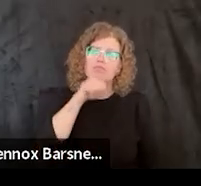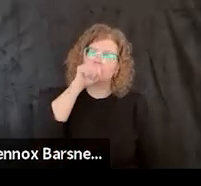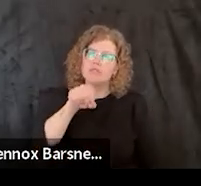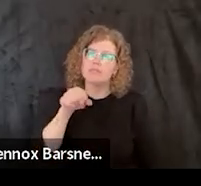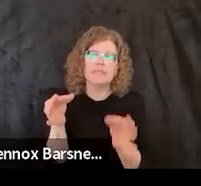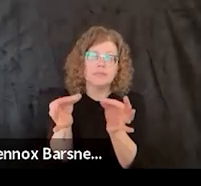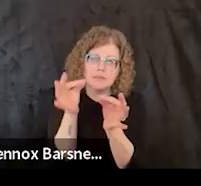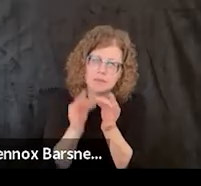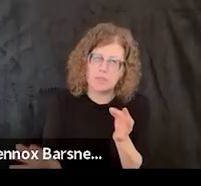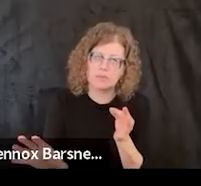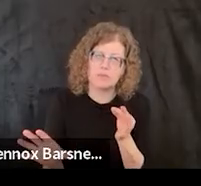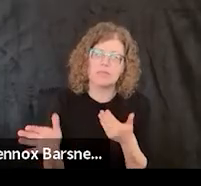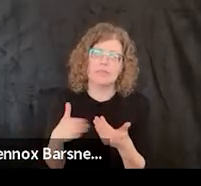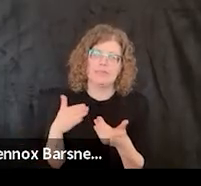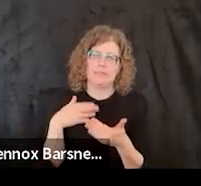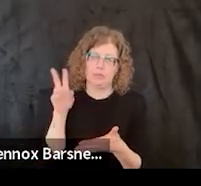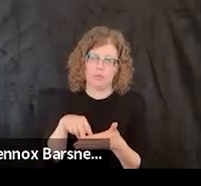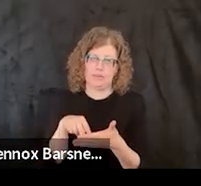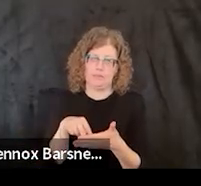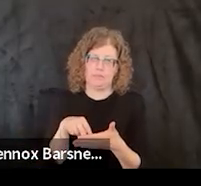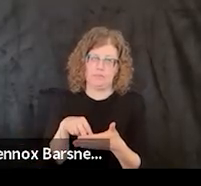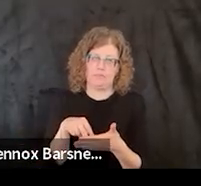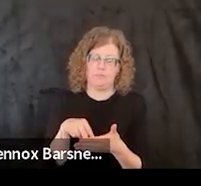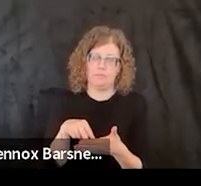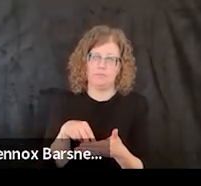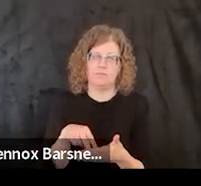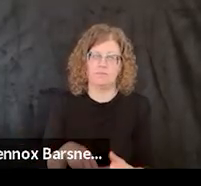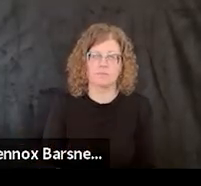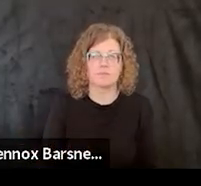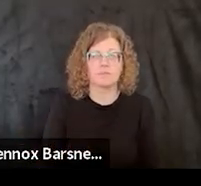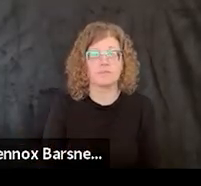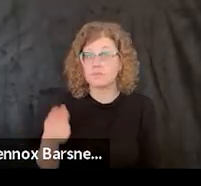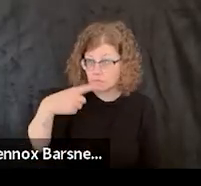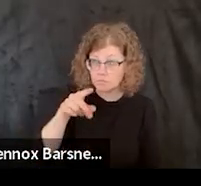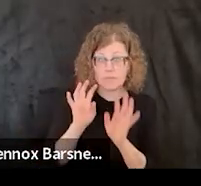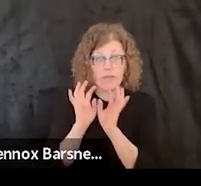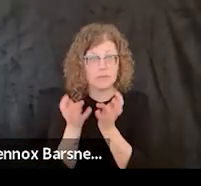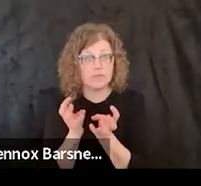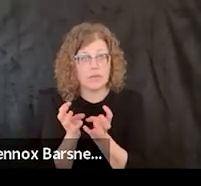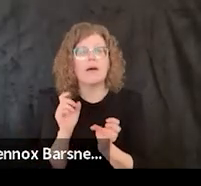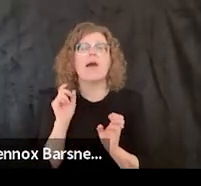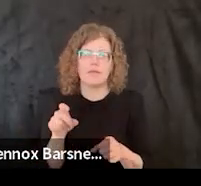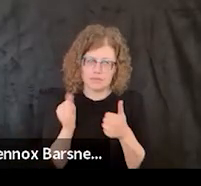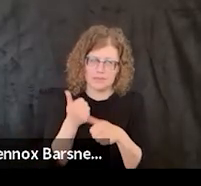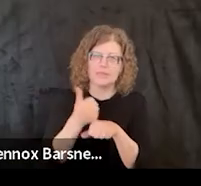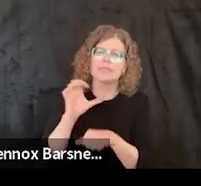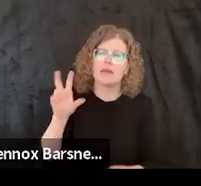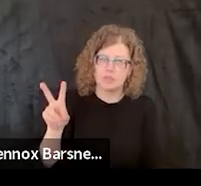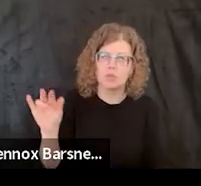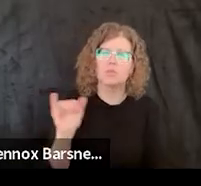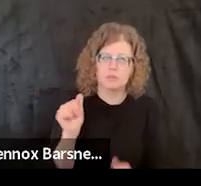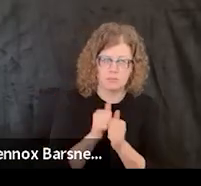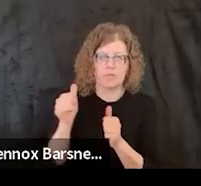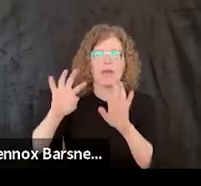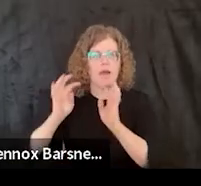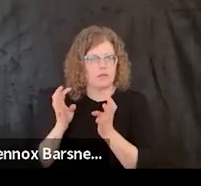fancy formatting. If you're applying as a collective, include your collective CV and artist statement that outlines your history